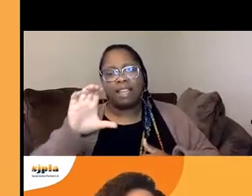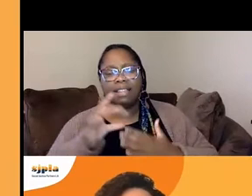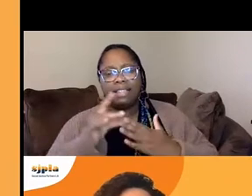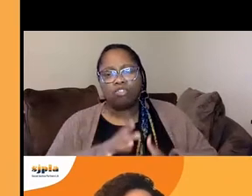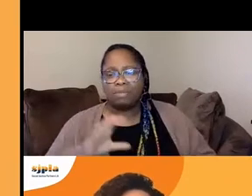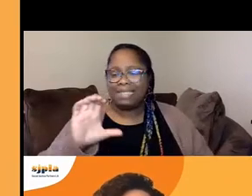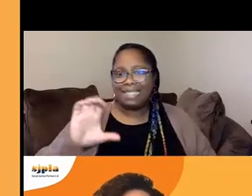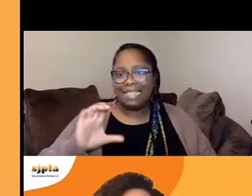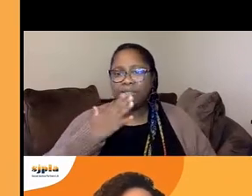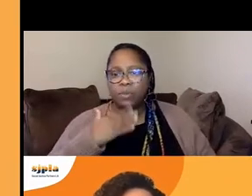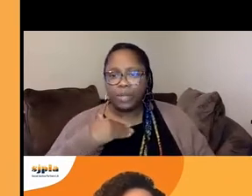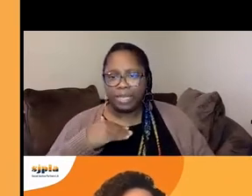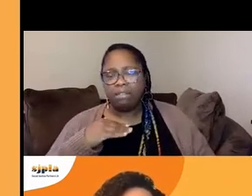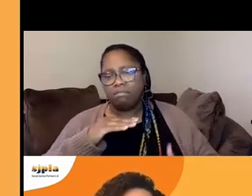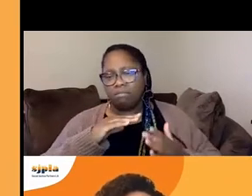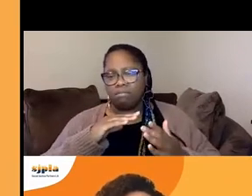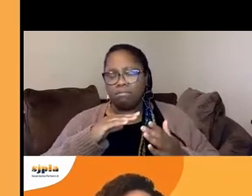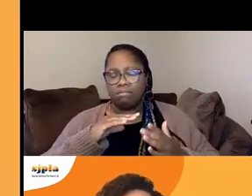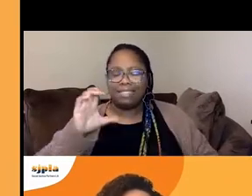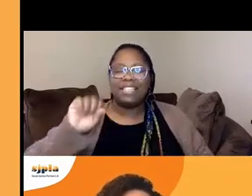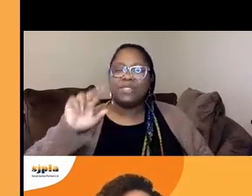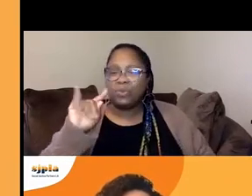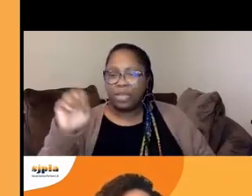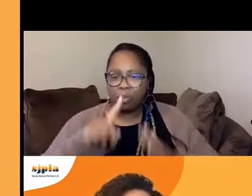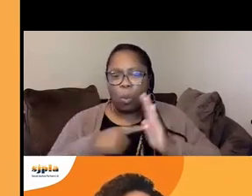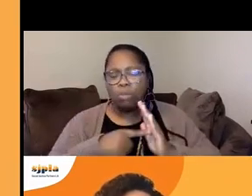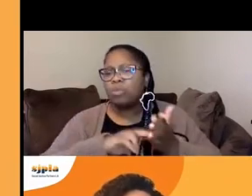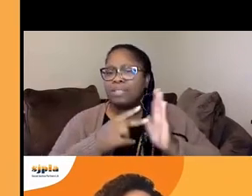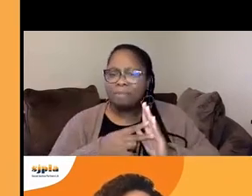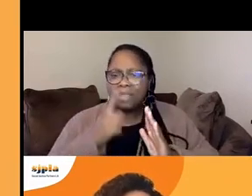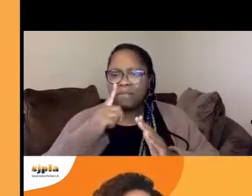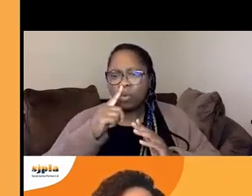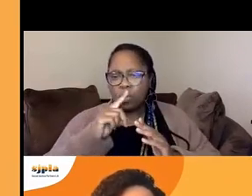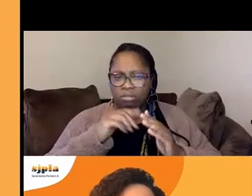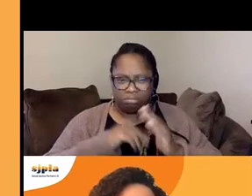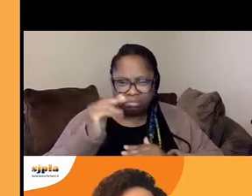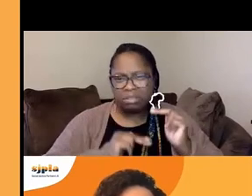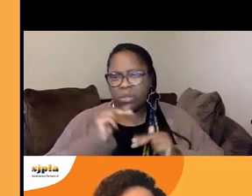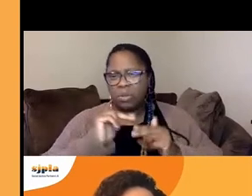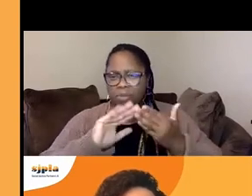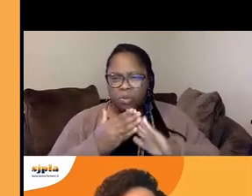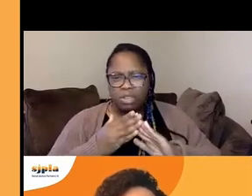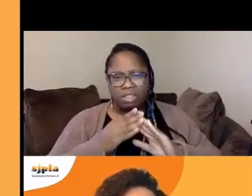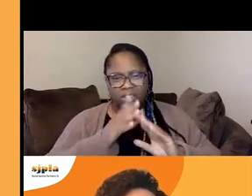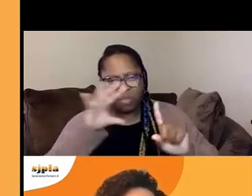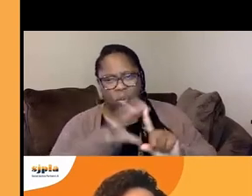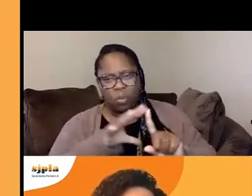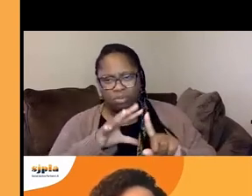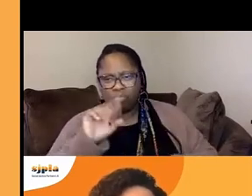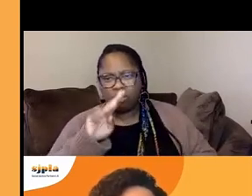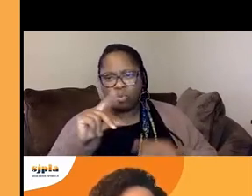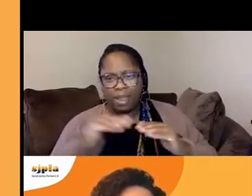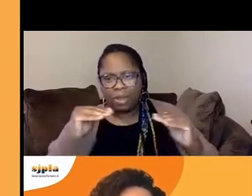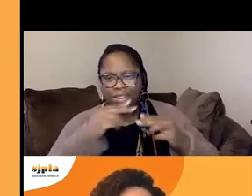are discerning together what it means to build community, what it means to center racial equity, to name the big things, and to do really